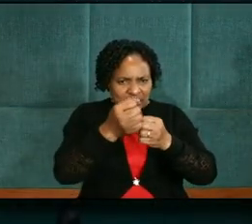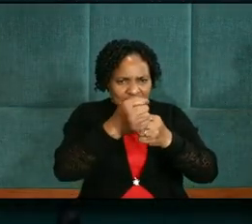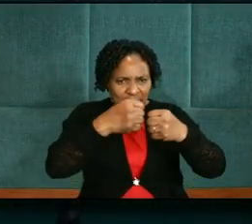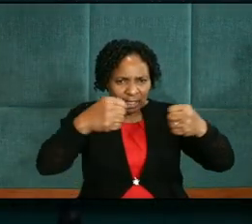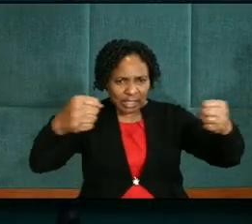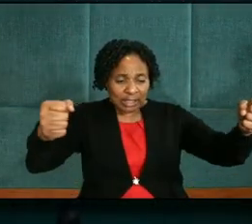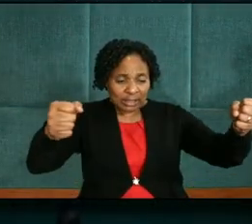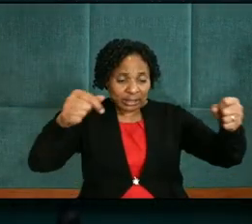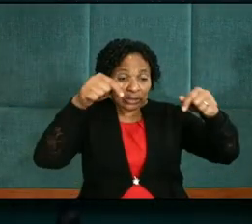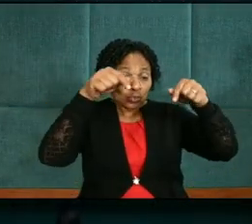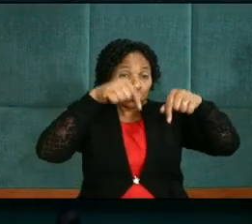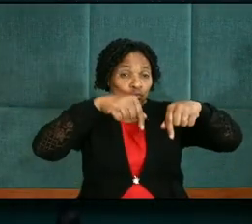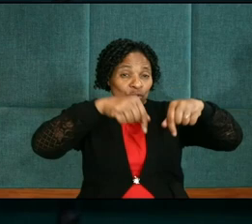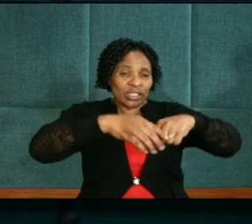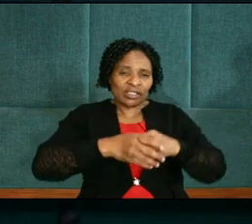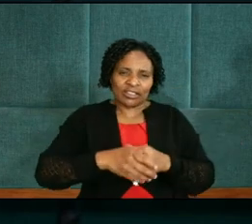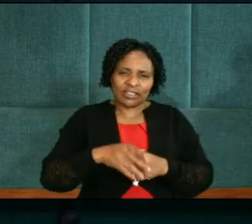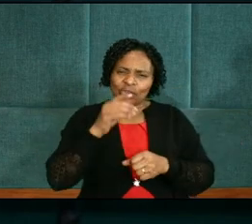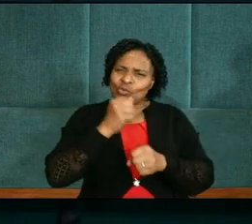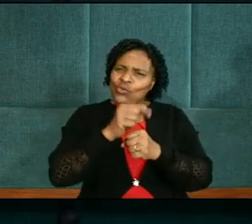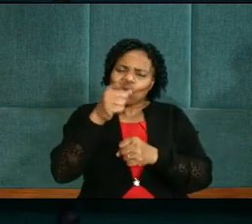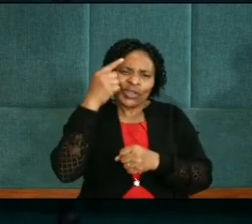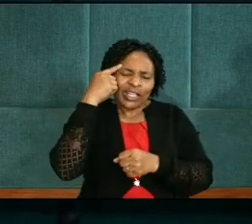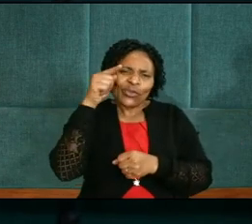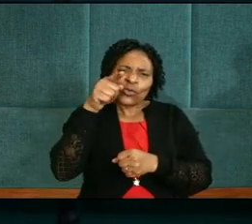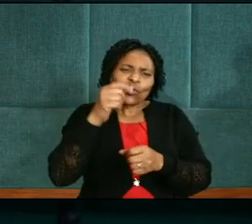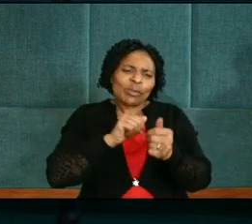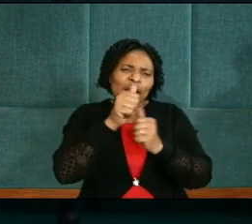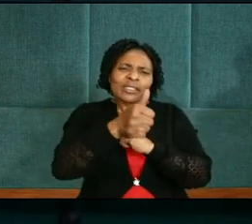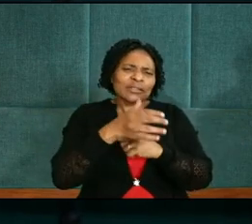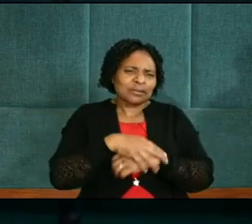moment, do you think there will be a beep, beep?